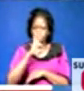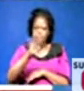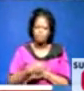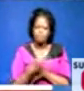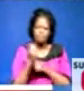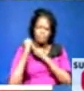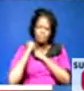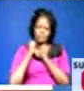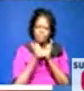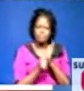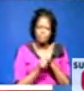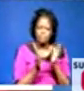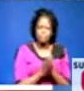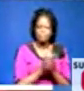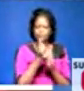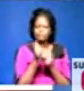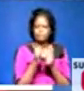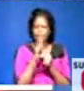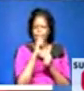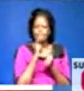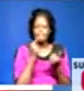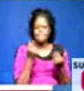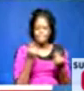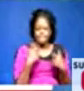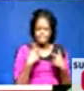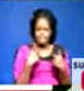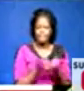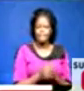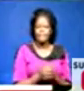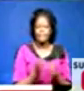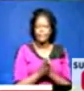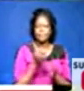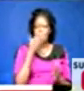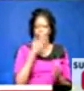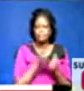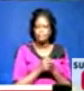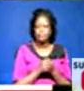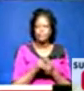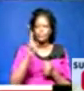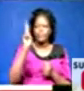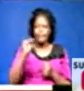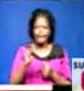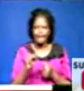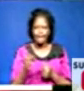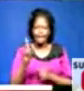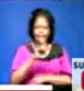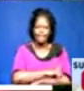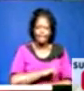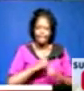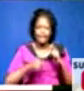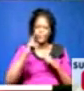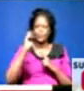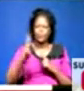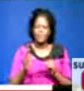maize and some bags of beans and even oil. The United Nations Day 2022 and the